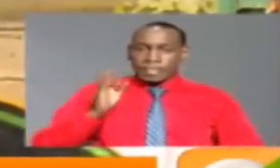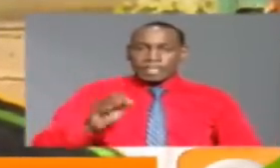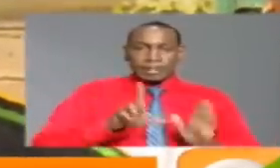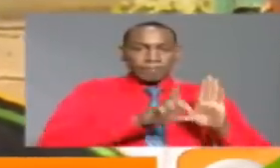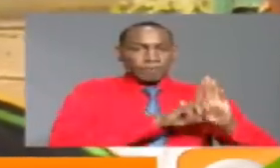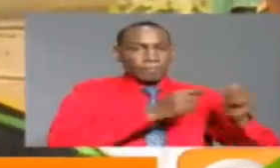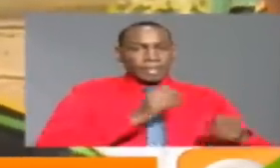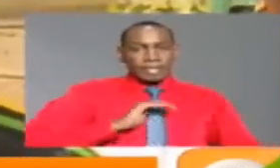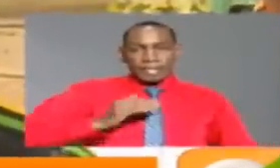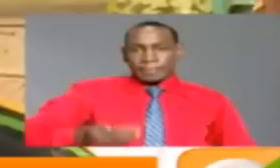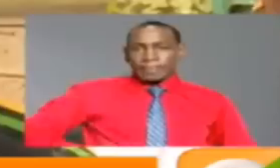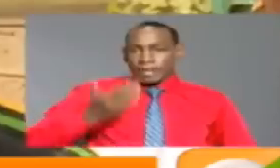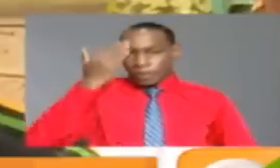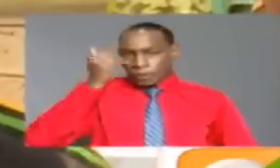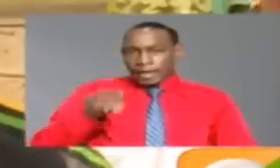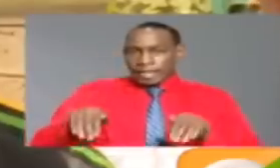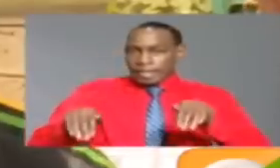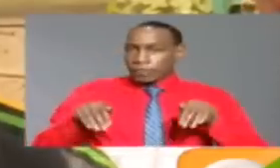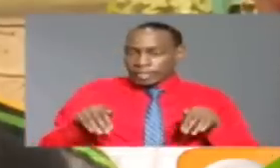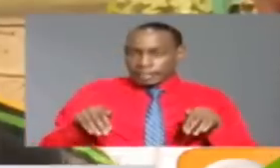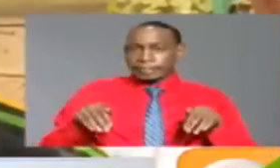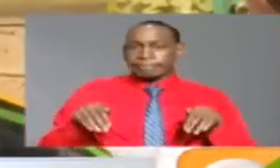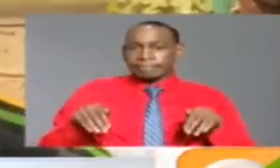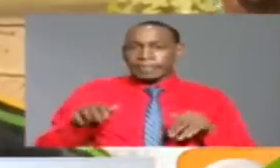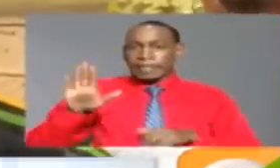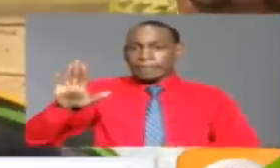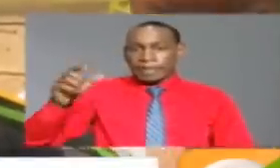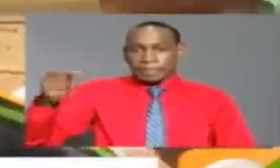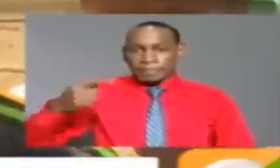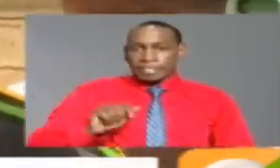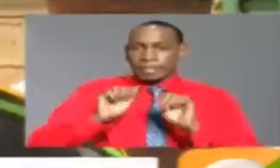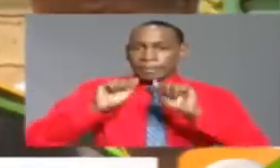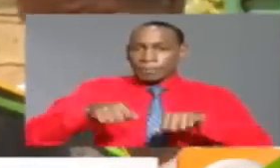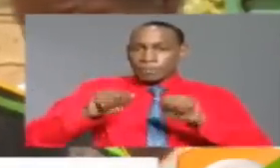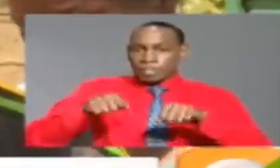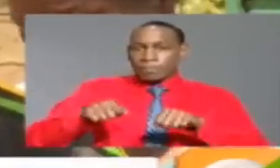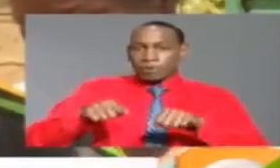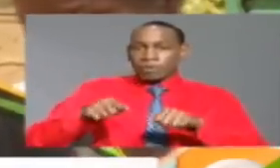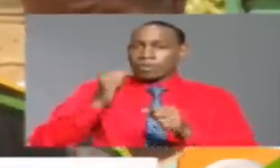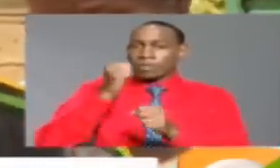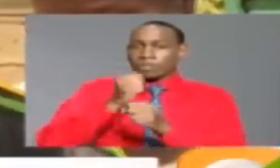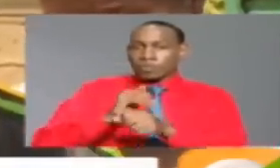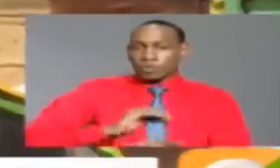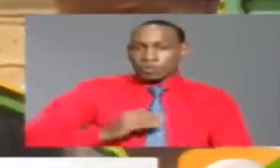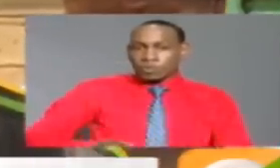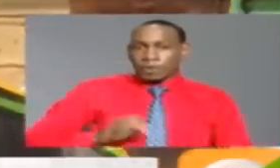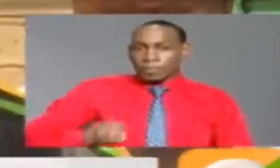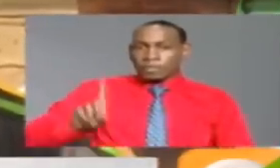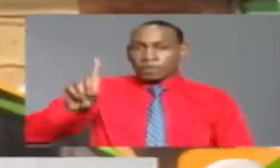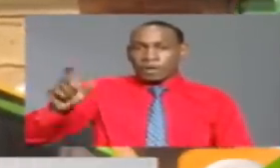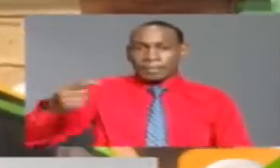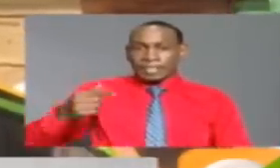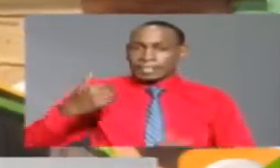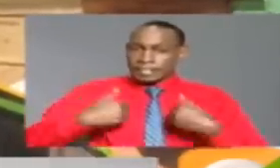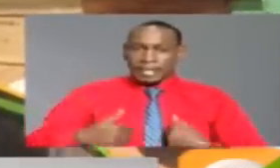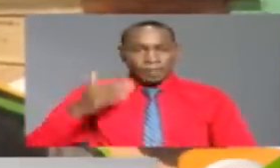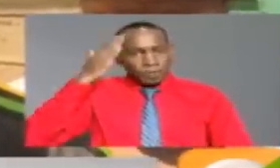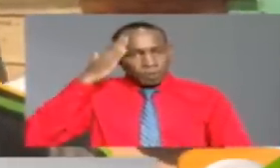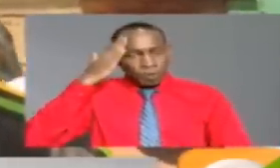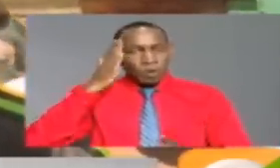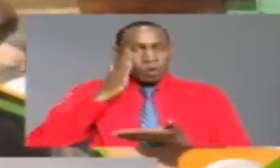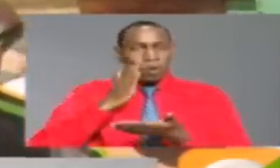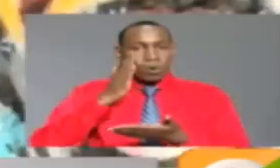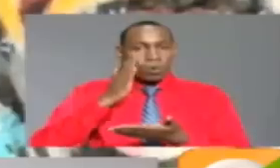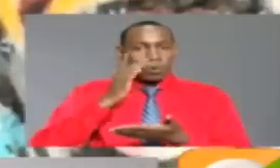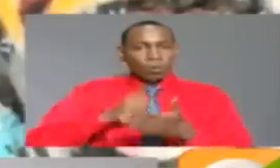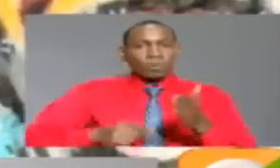illegal pregnancy, why should she wait for 5 months? She could have just did an abortion for 1 month for me not to know exactly what is